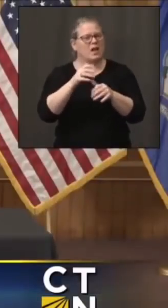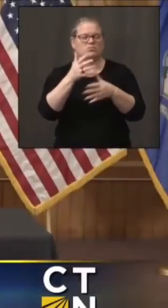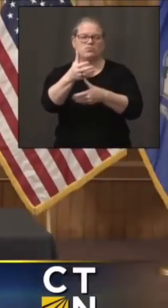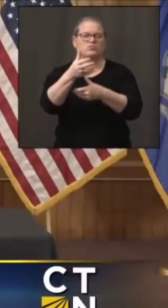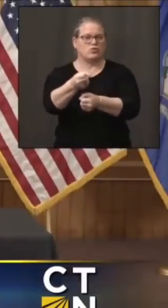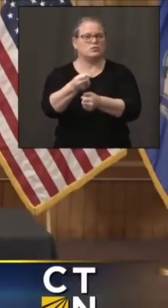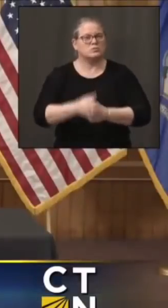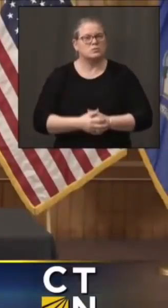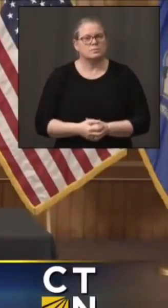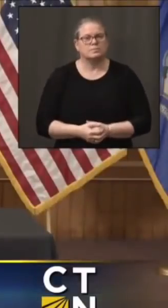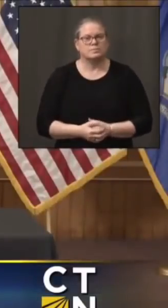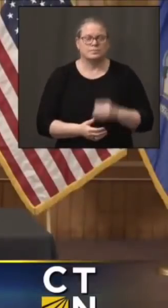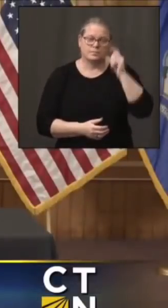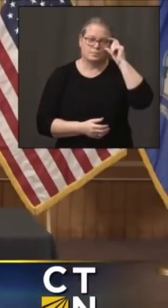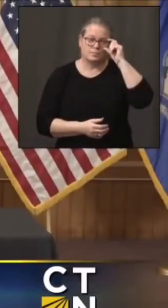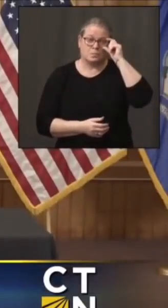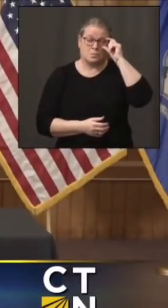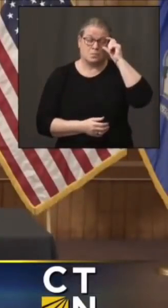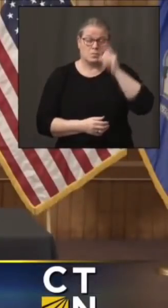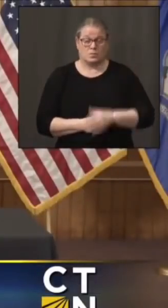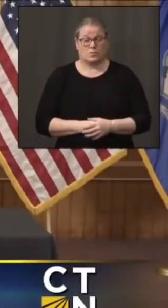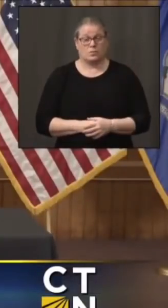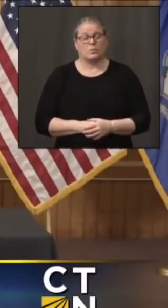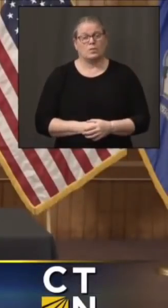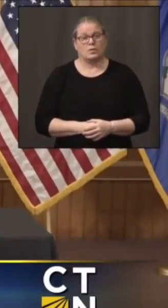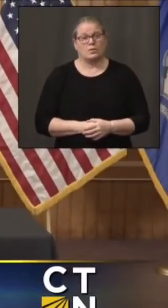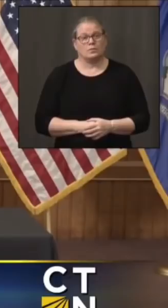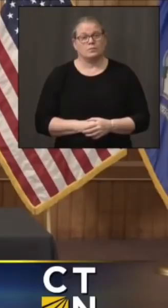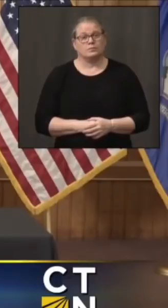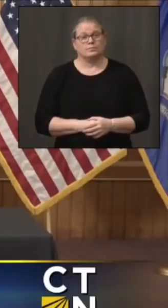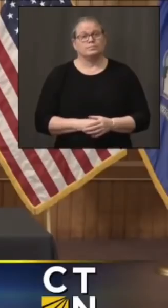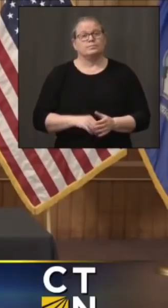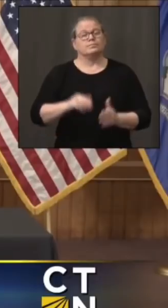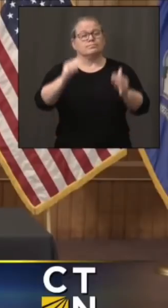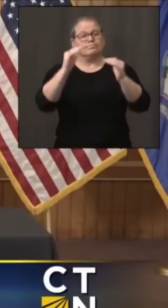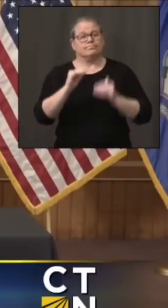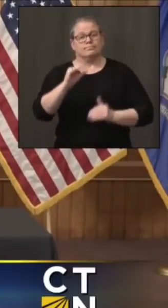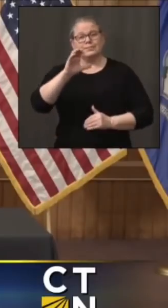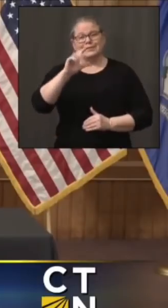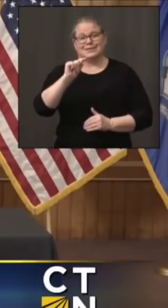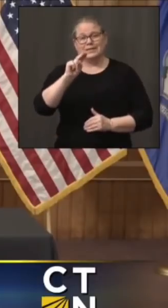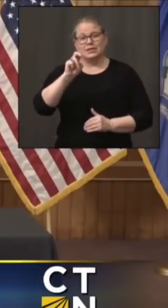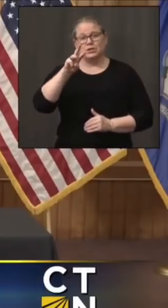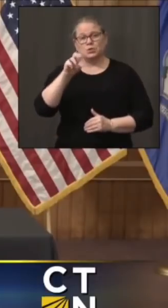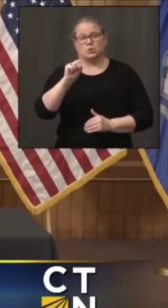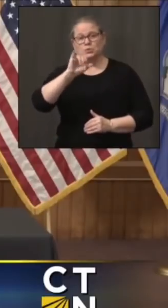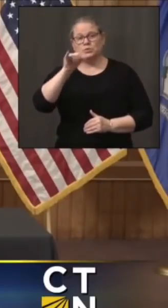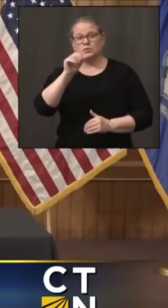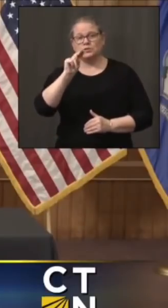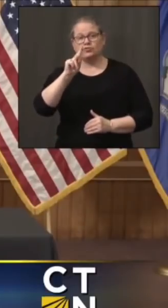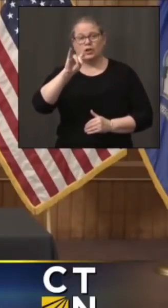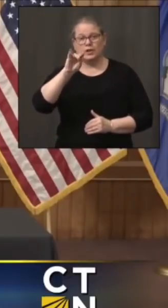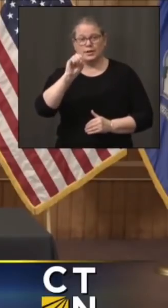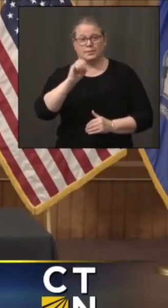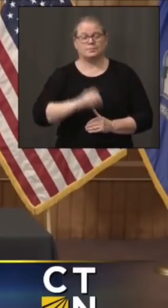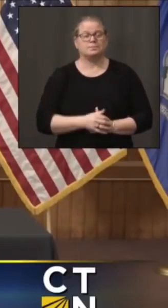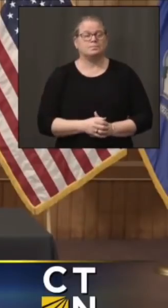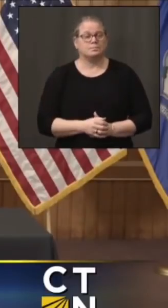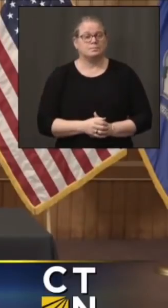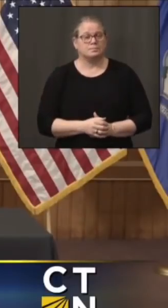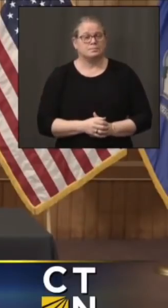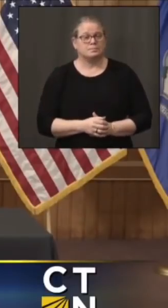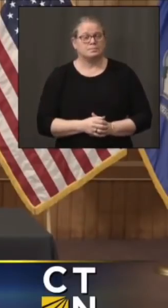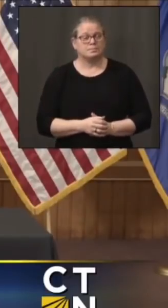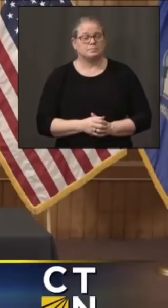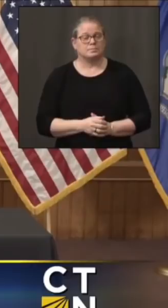Great, thank you. CT News Junkie. Thanks, Max. Governor, I know you've spent a